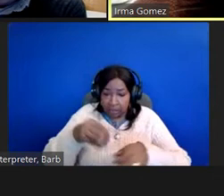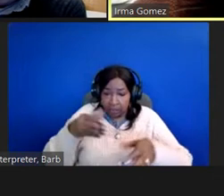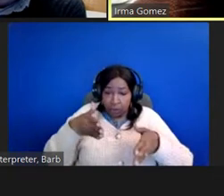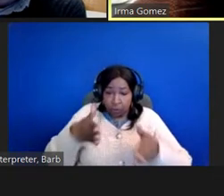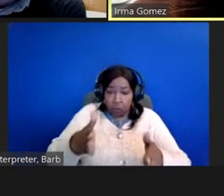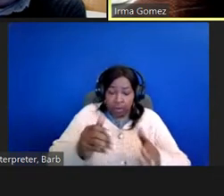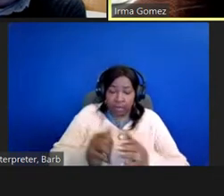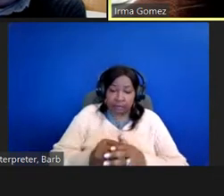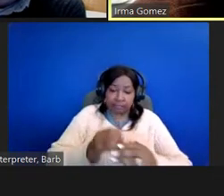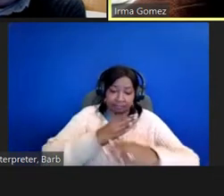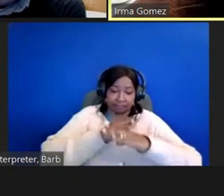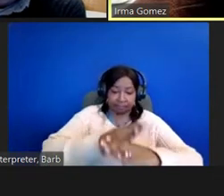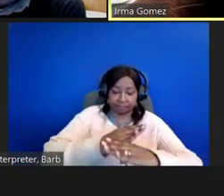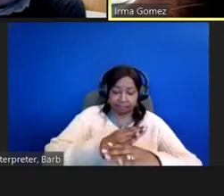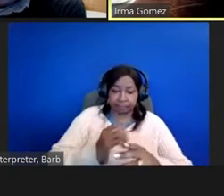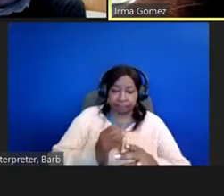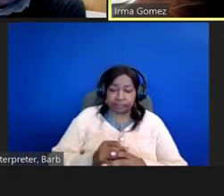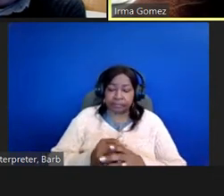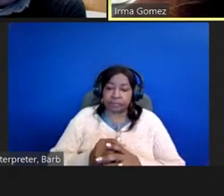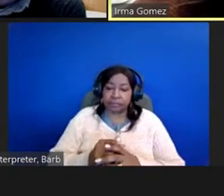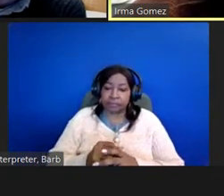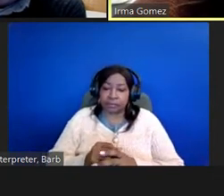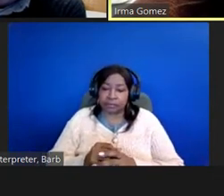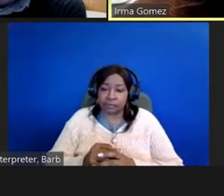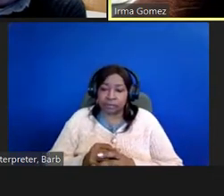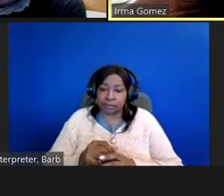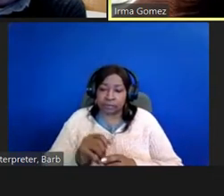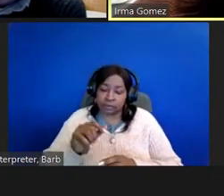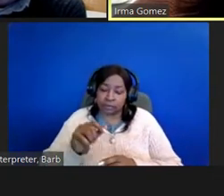The priority seating for people